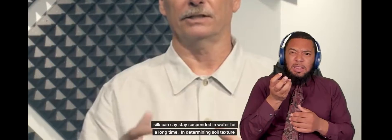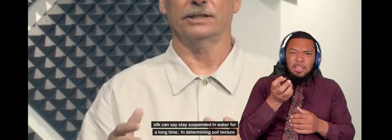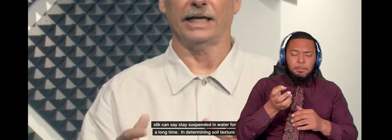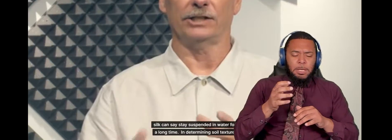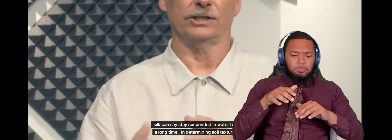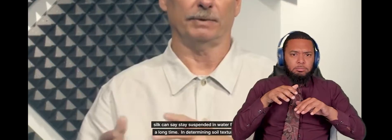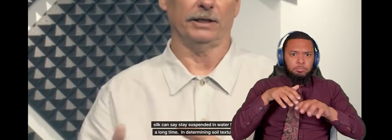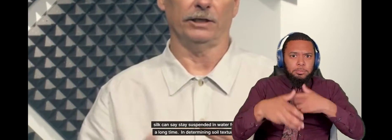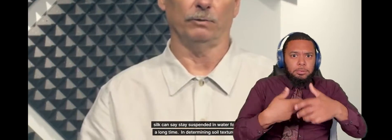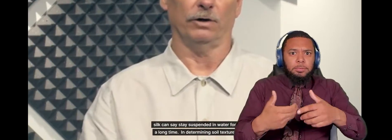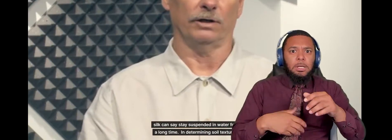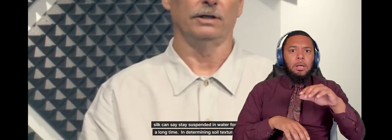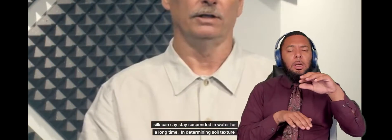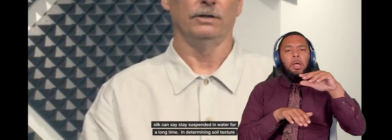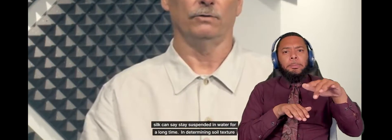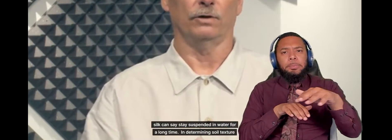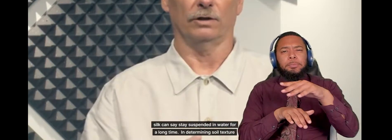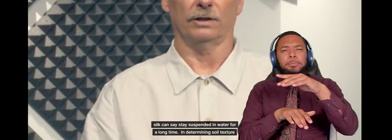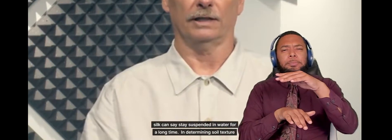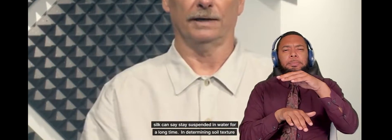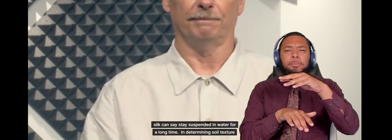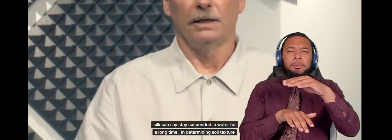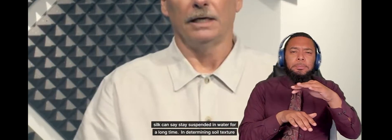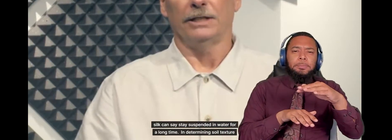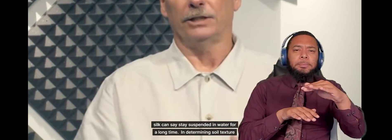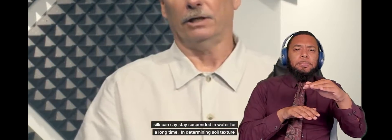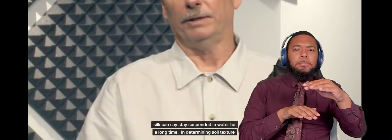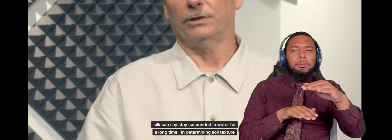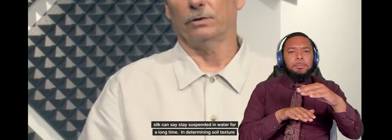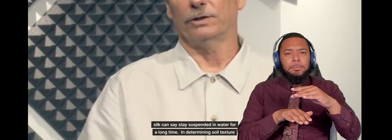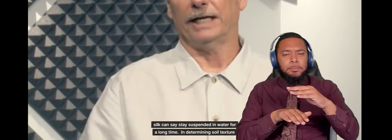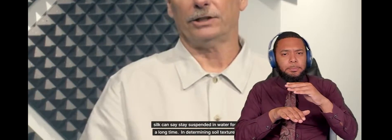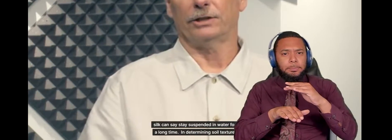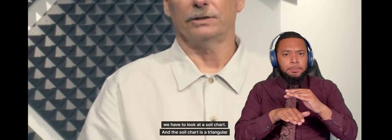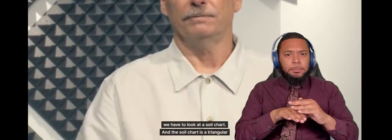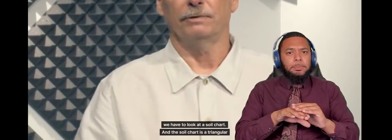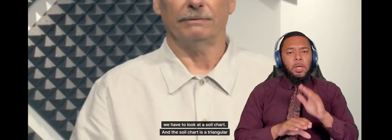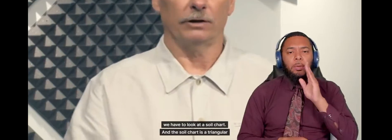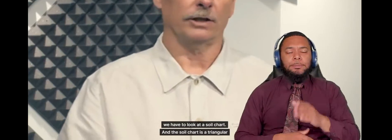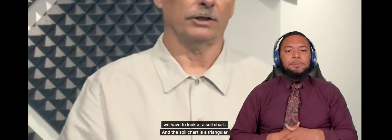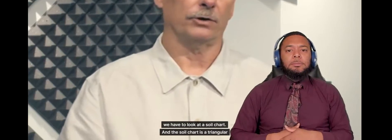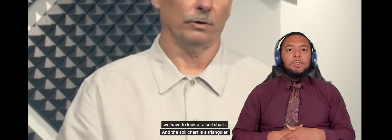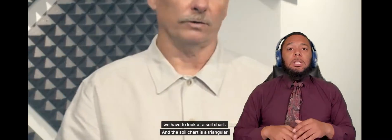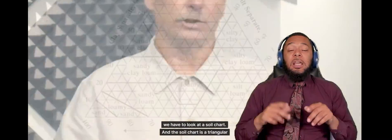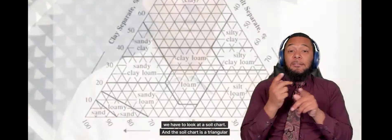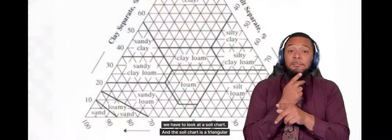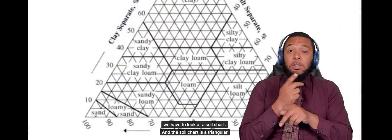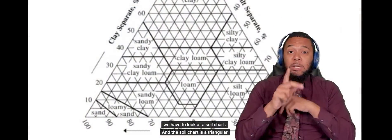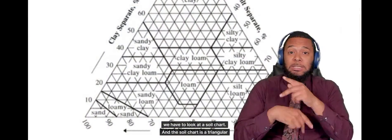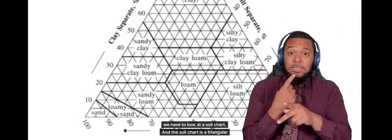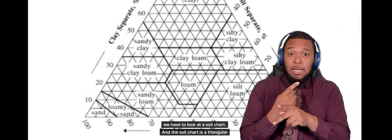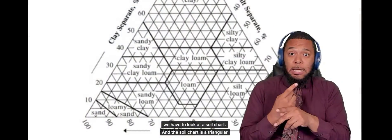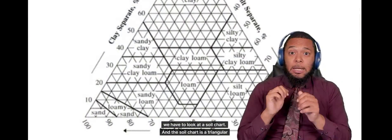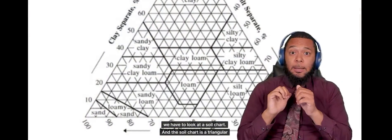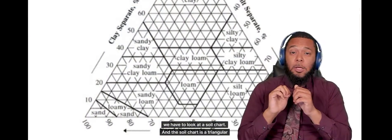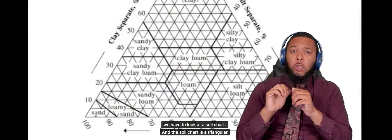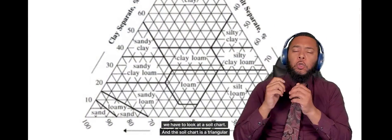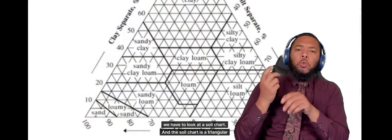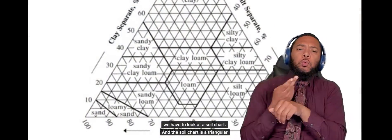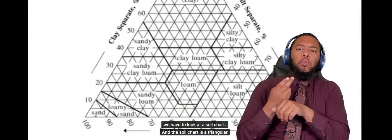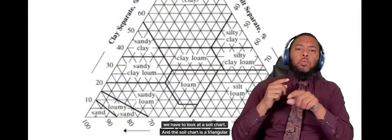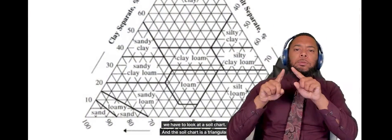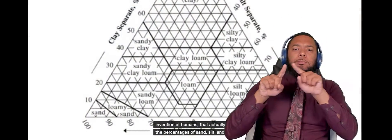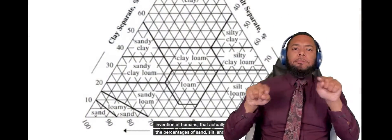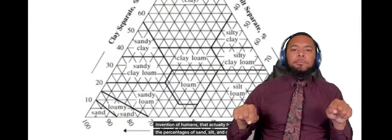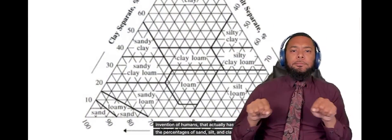can stay suspended in water for a long time. In determining soil texture, we have to look at a soil chart. And the soil chart